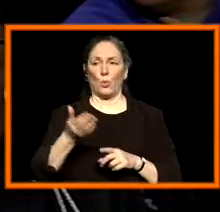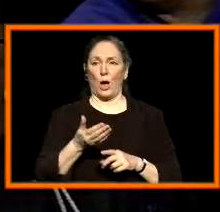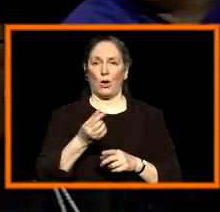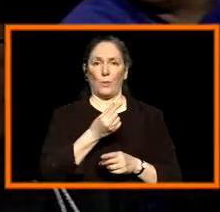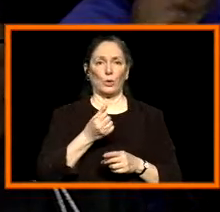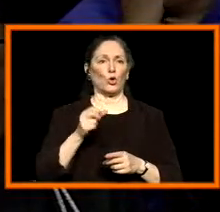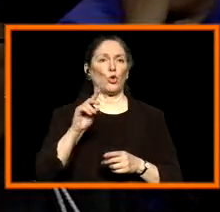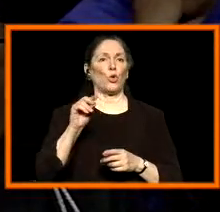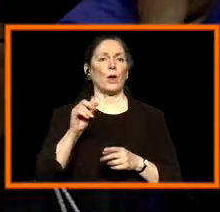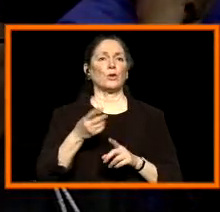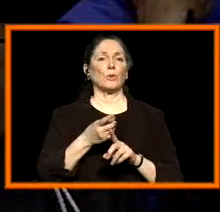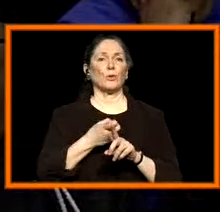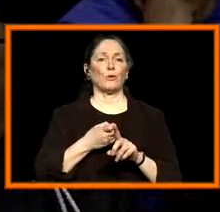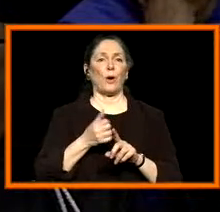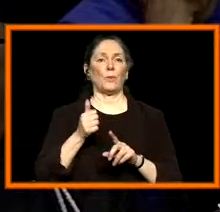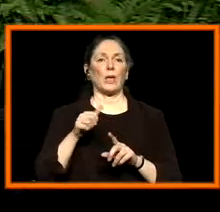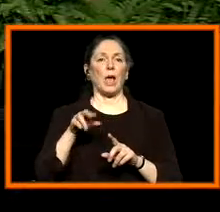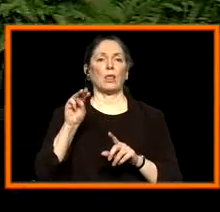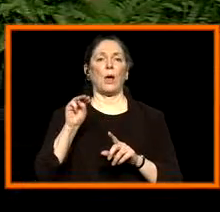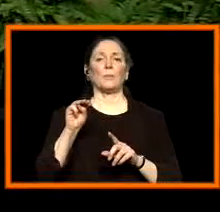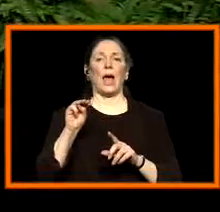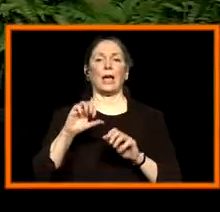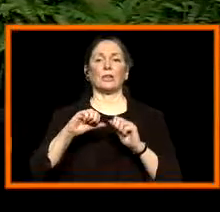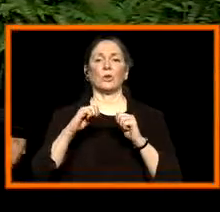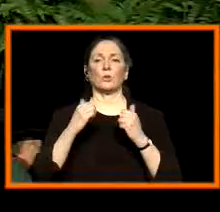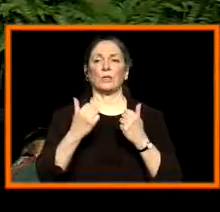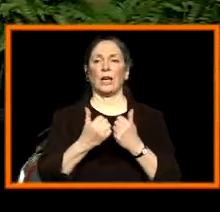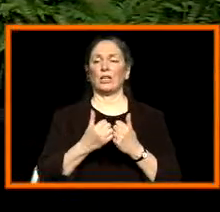on behalf of the Alumni Association.